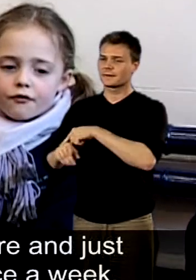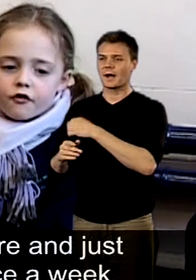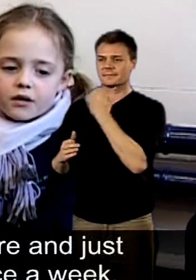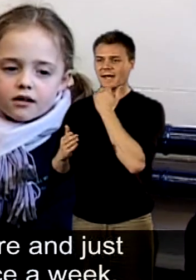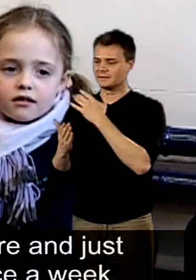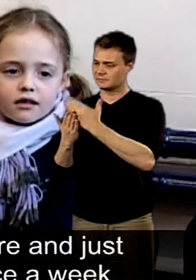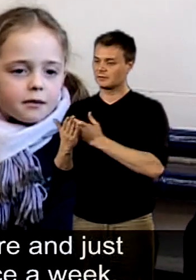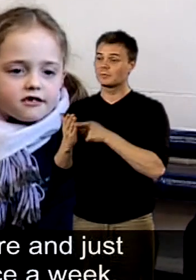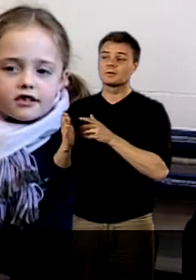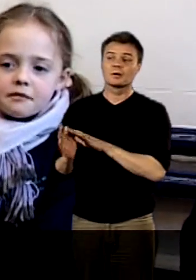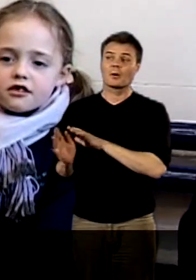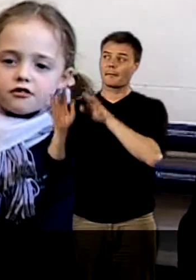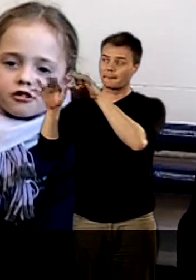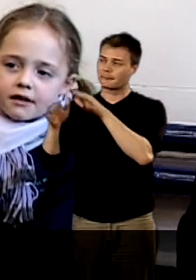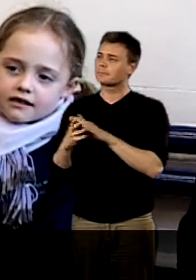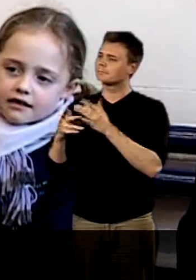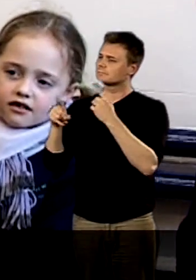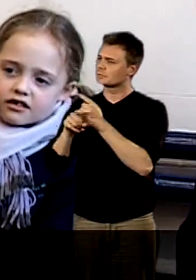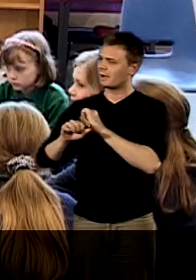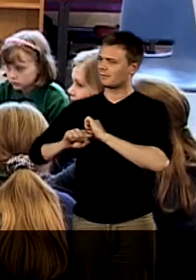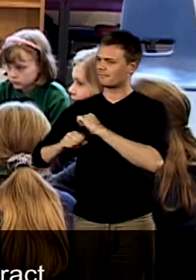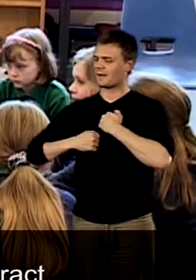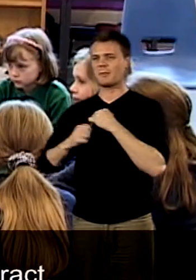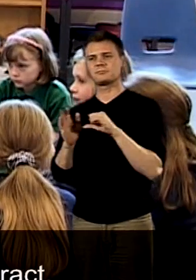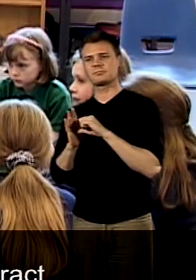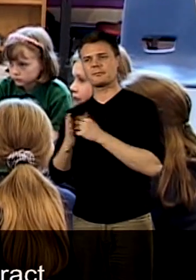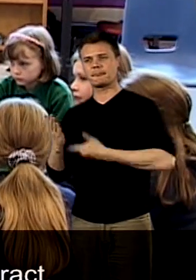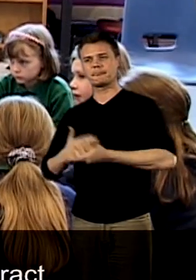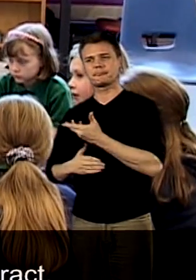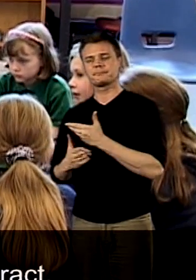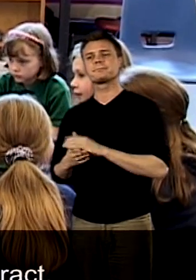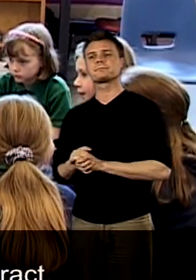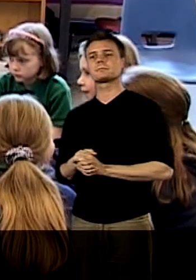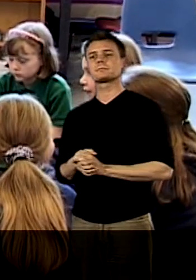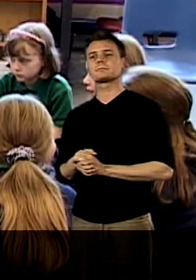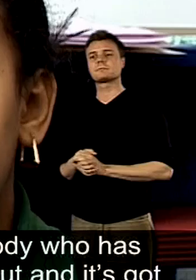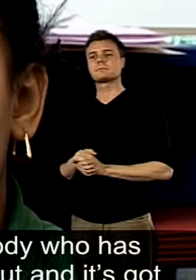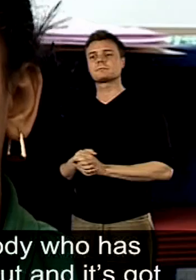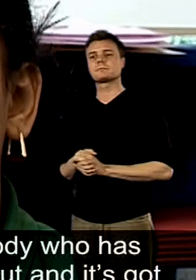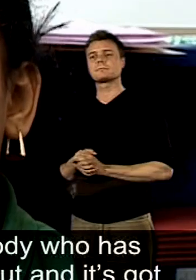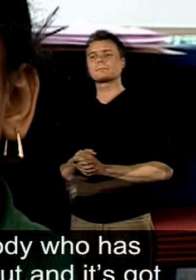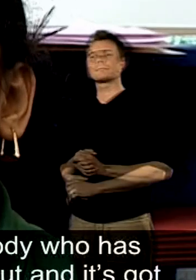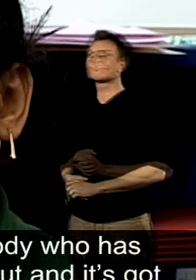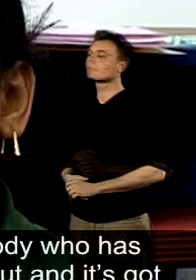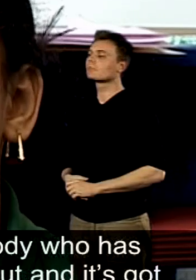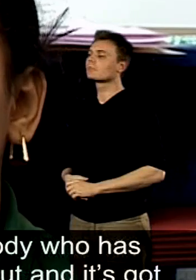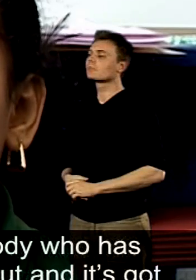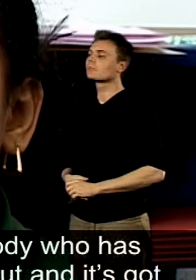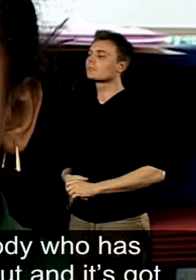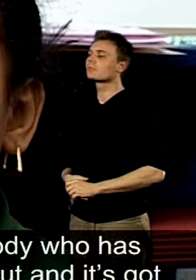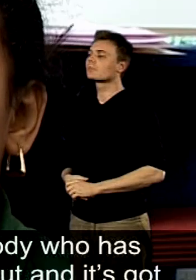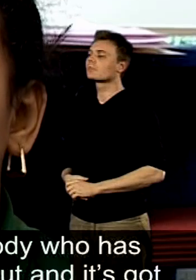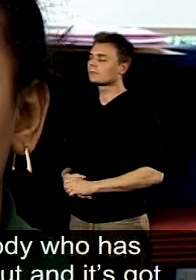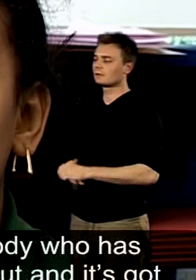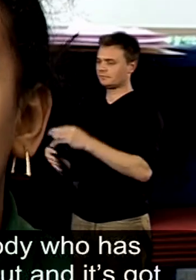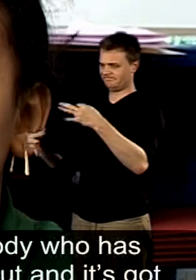the problems, like, once a week. Tell me about the anti-bullying contract. It's a sheet of paper where somebody